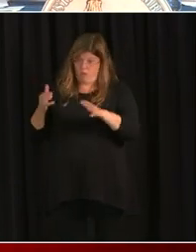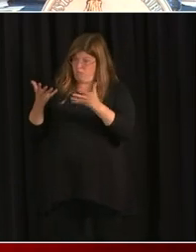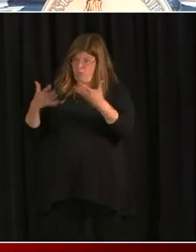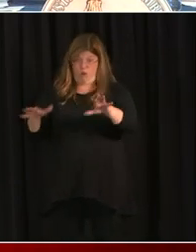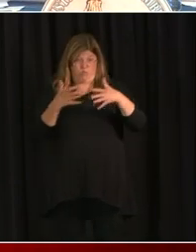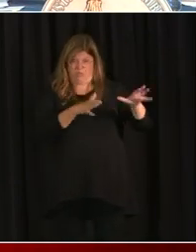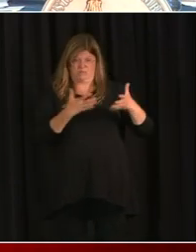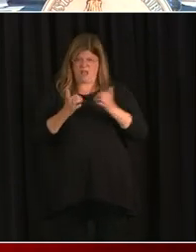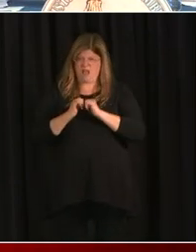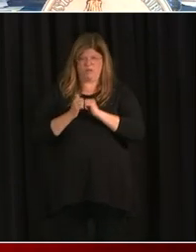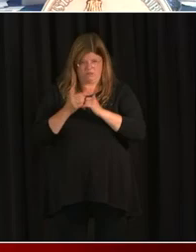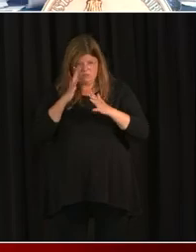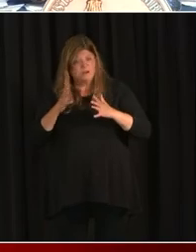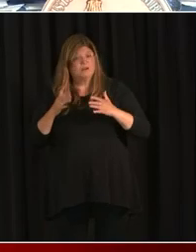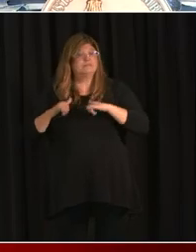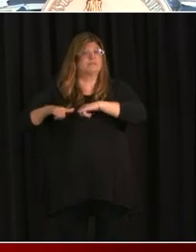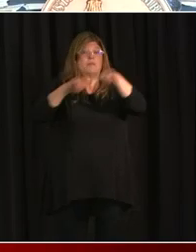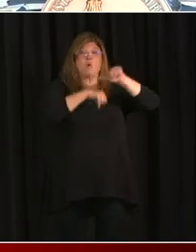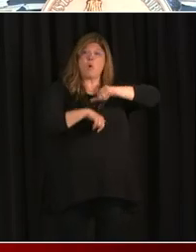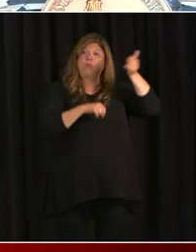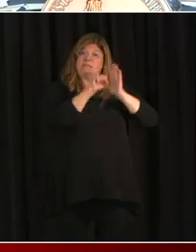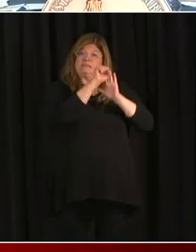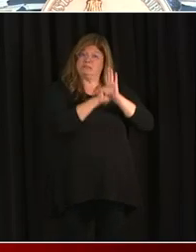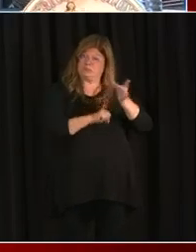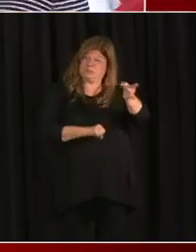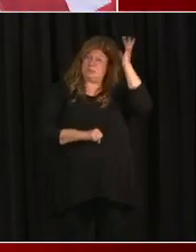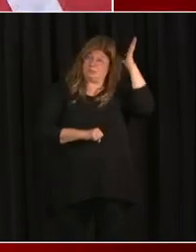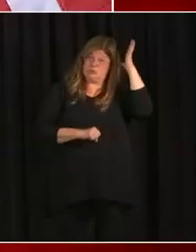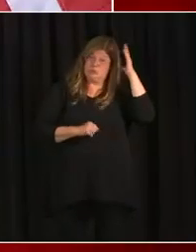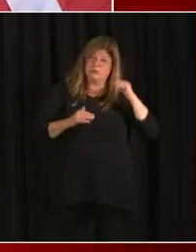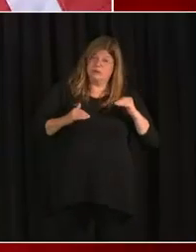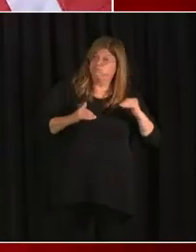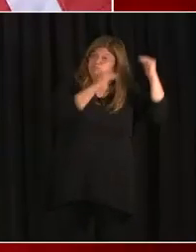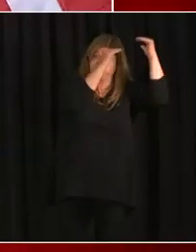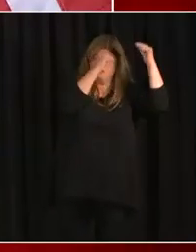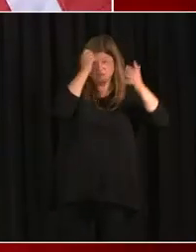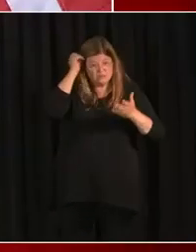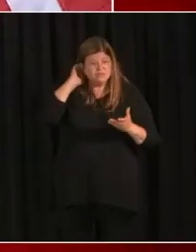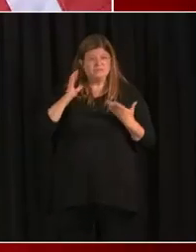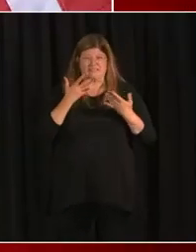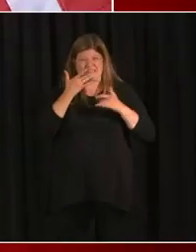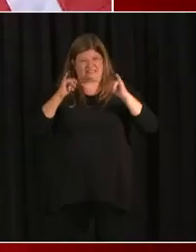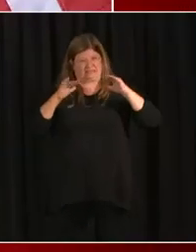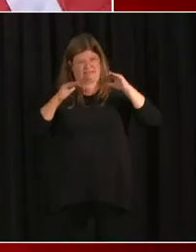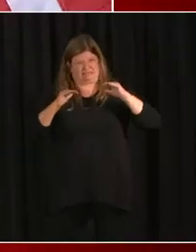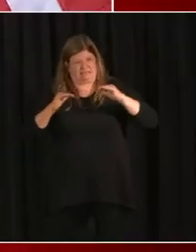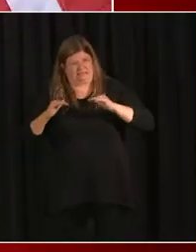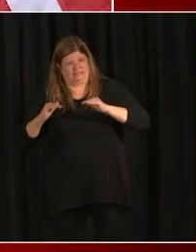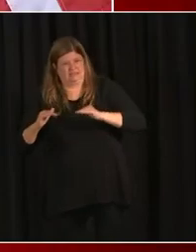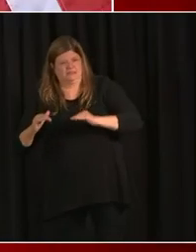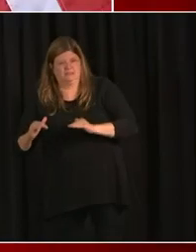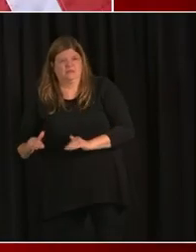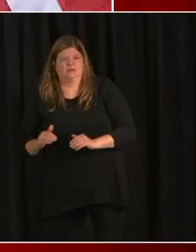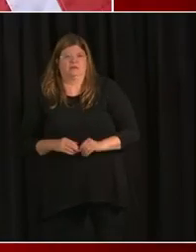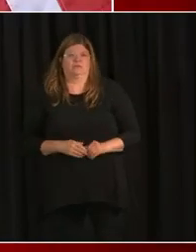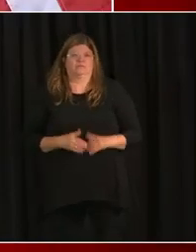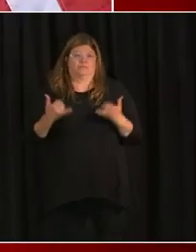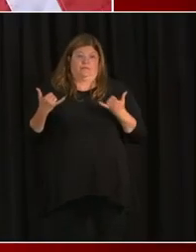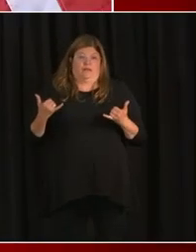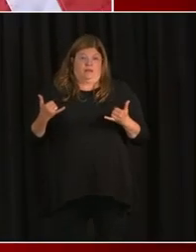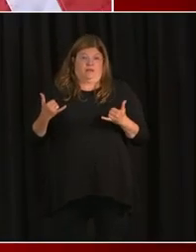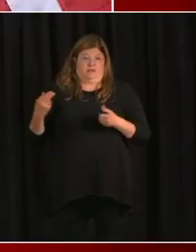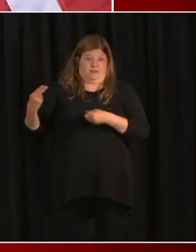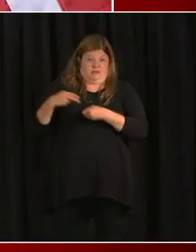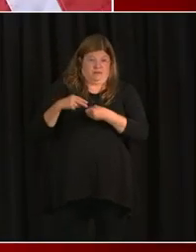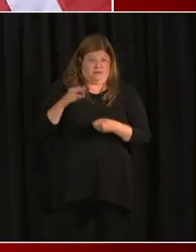activity. So with that, I also want to acknowledge that we've been joined by the City